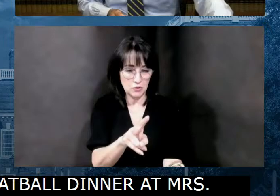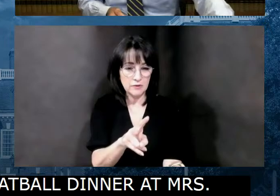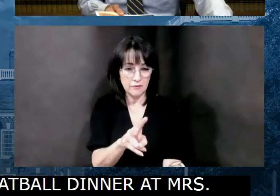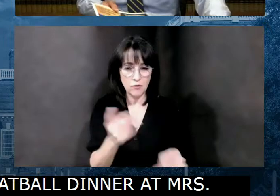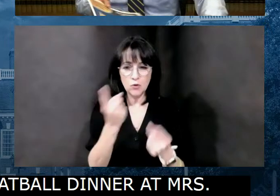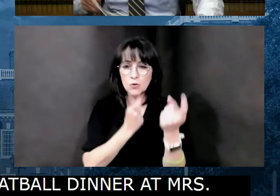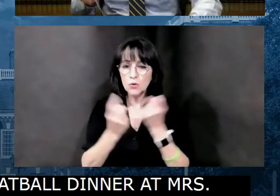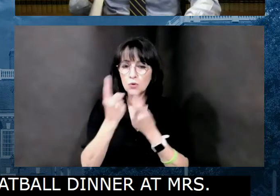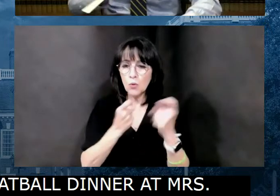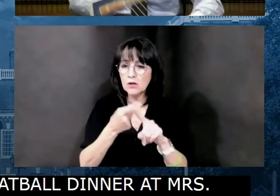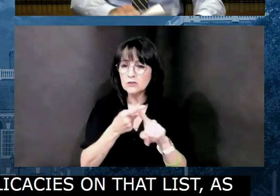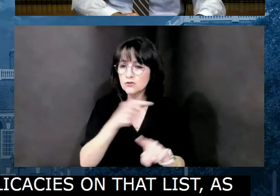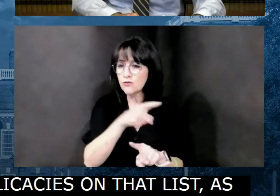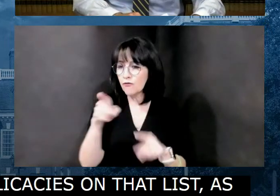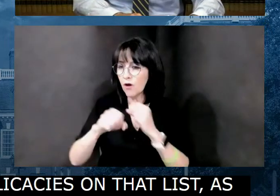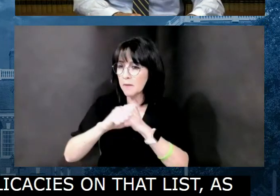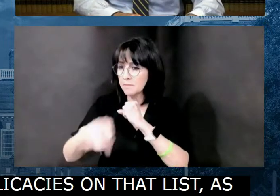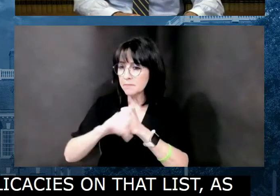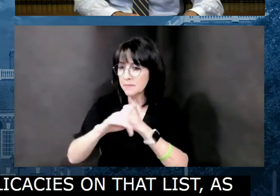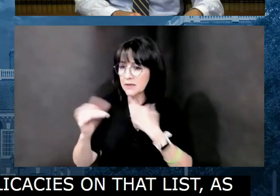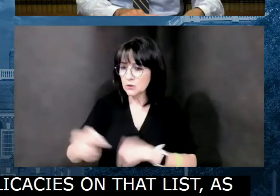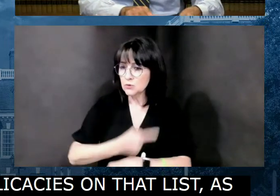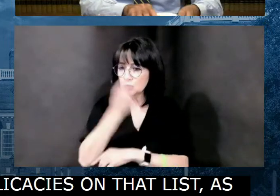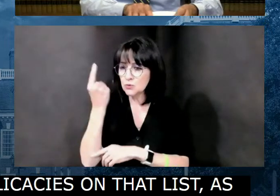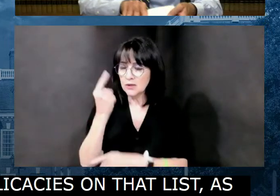that have joined us today.